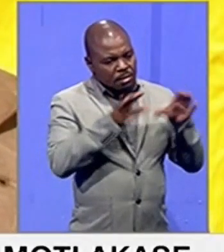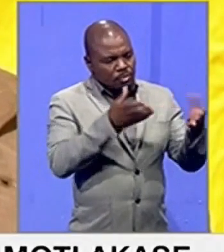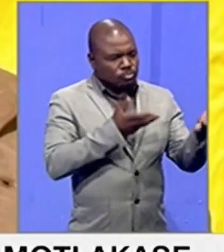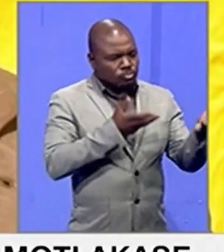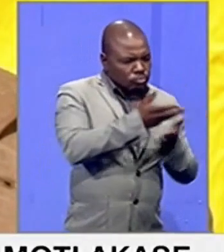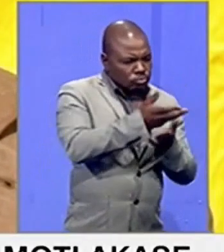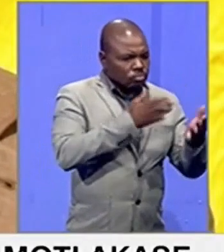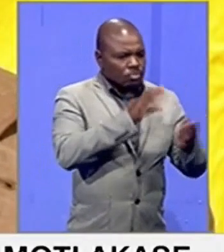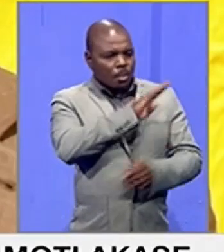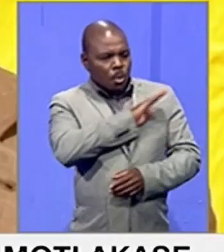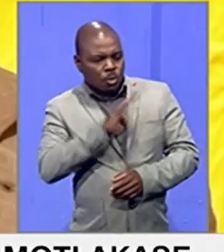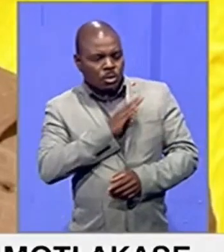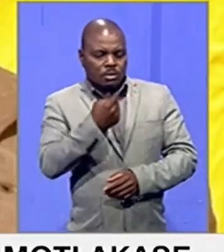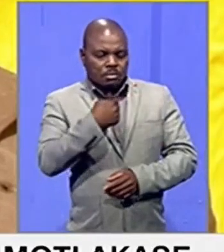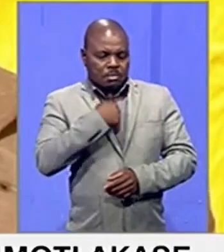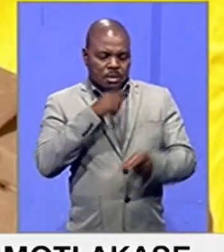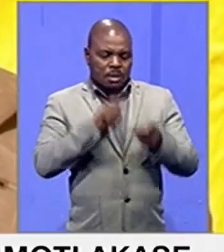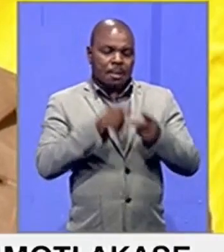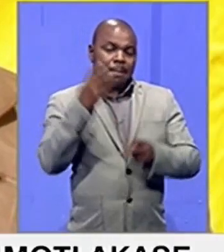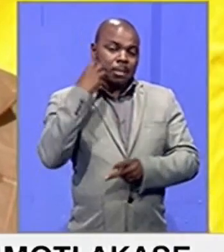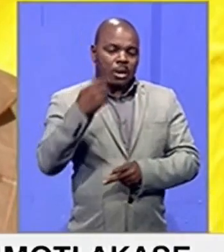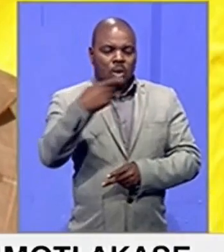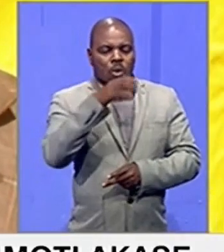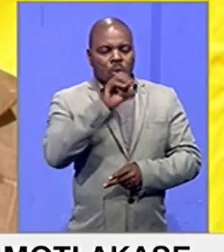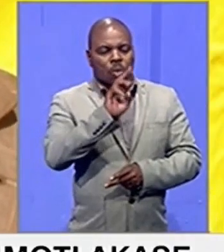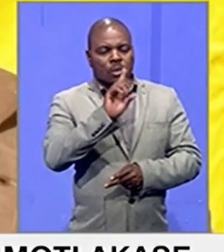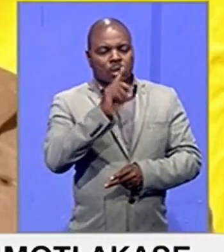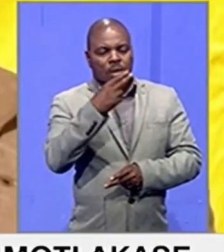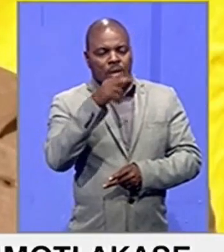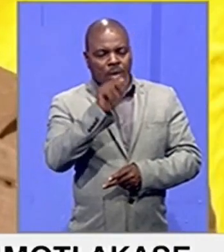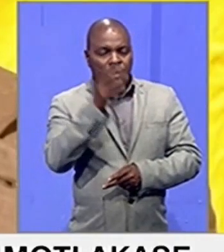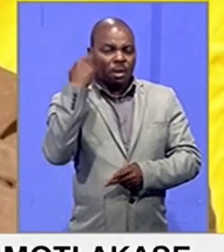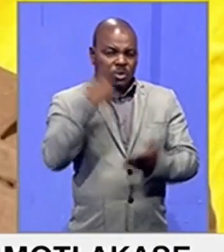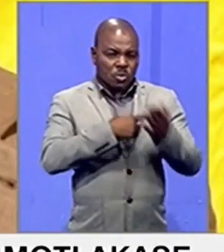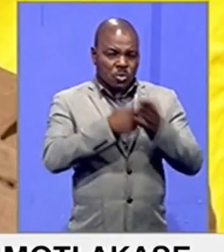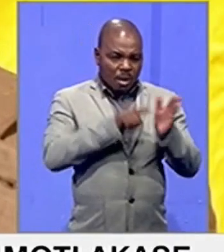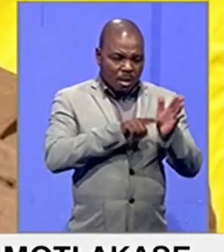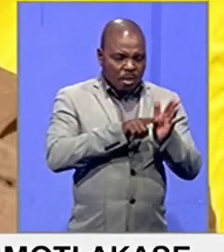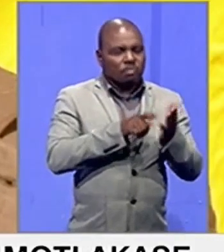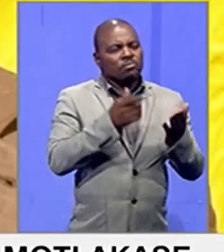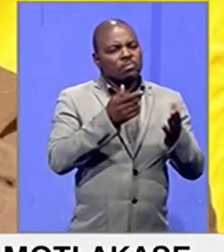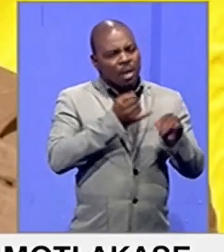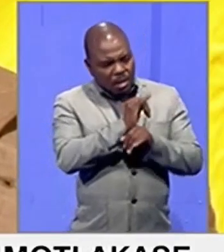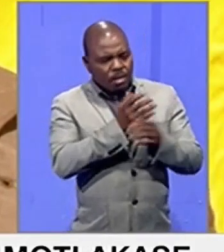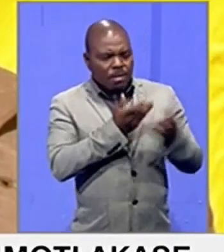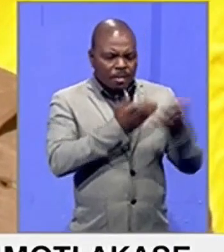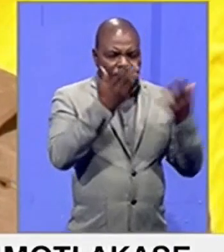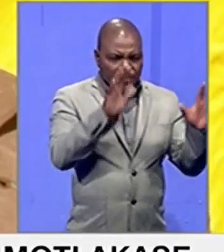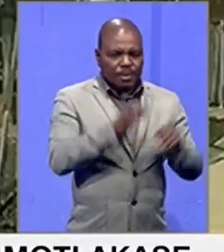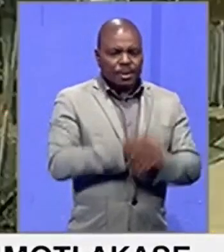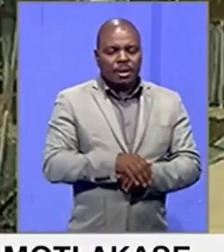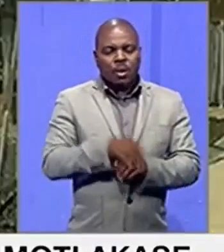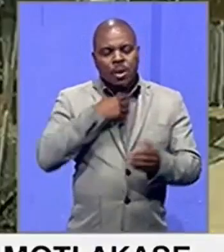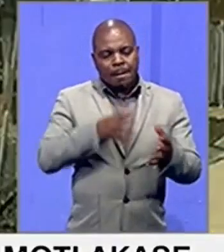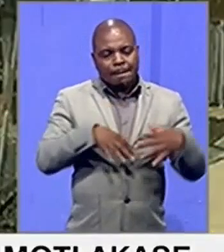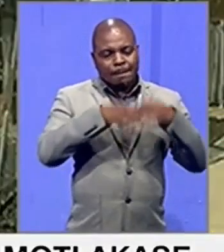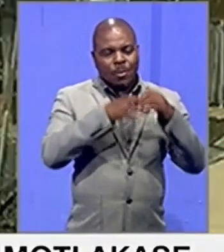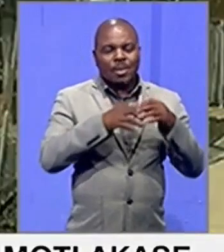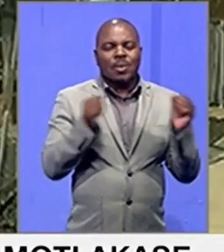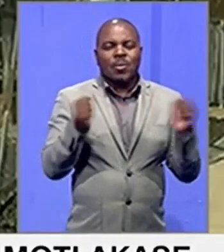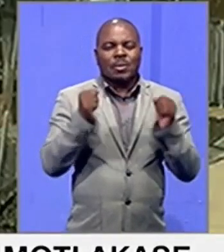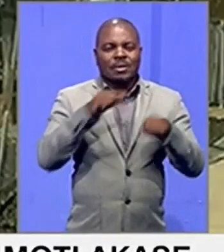with the board, myself and Minister Godan, early last week with regards to what we call the winter plan.